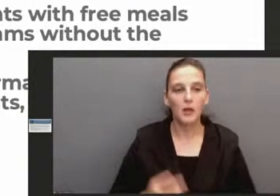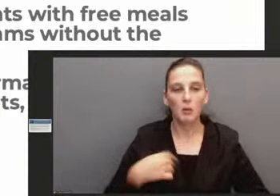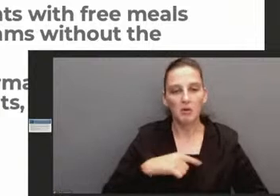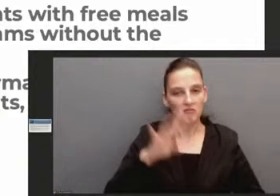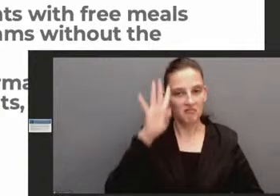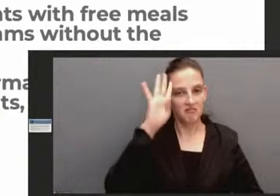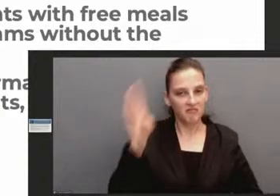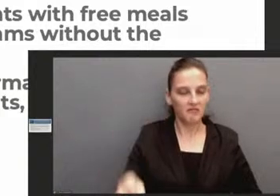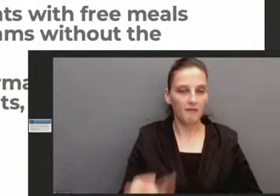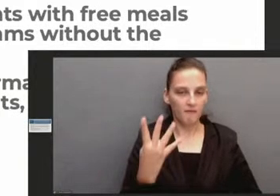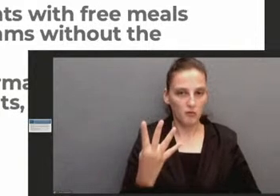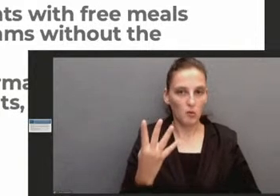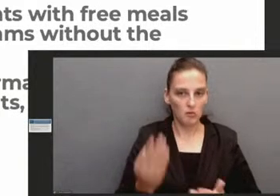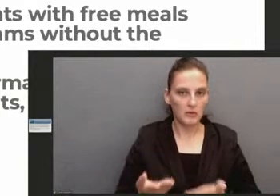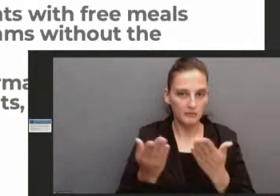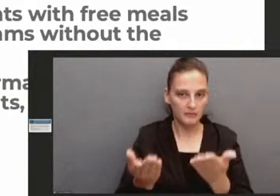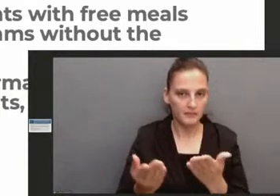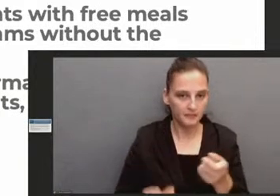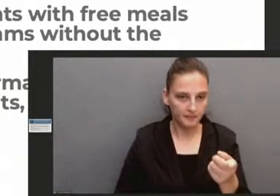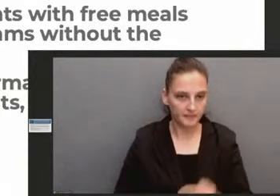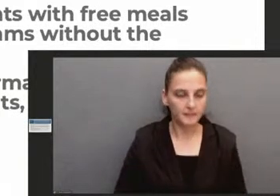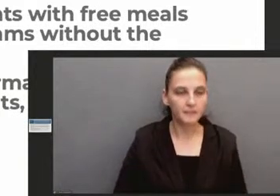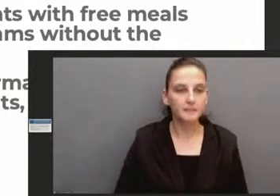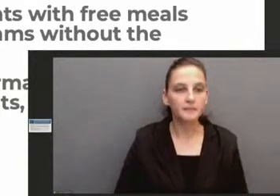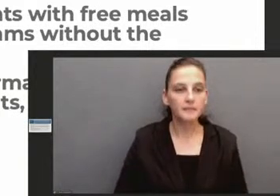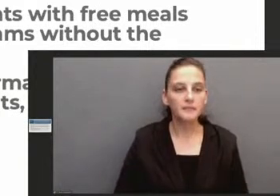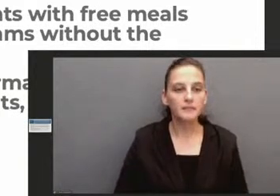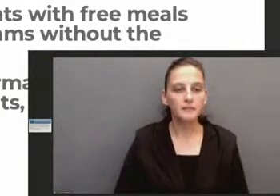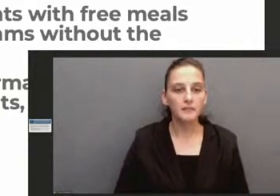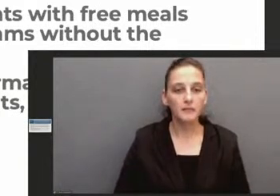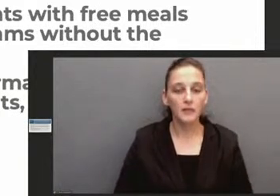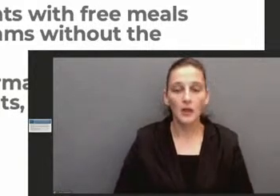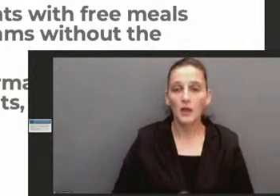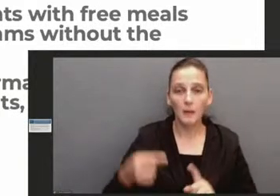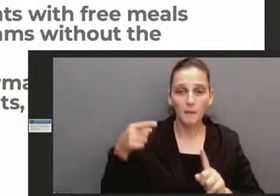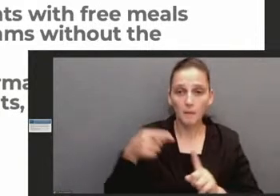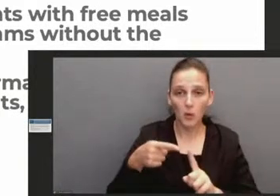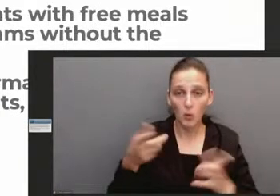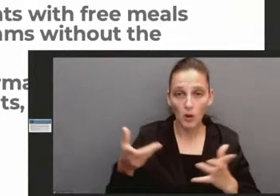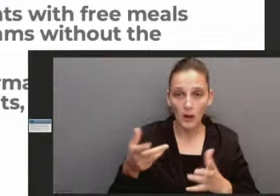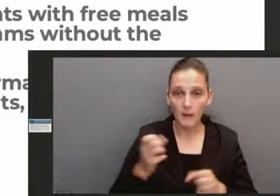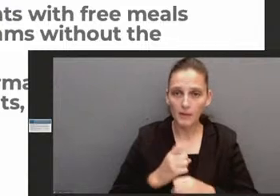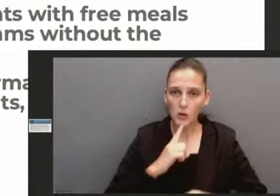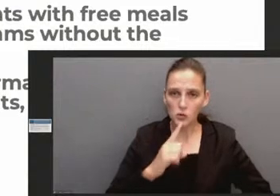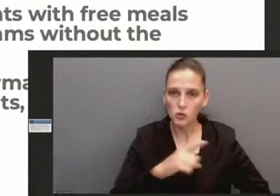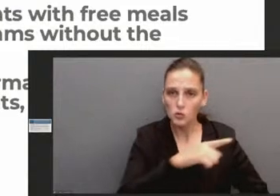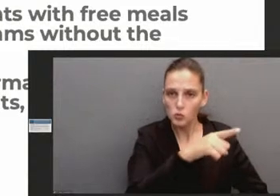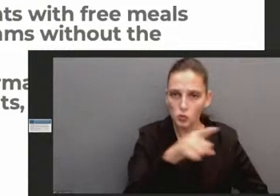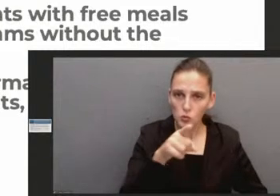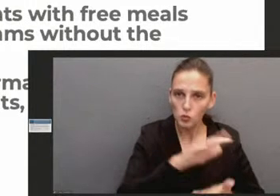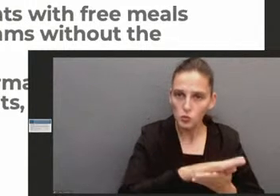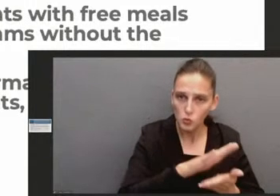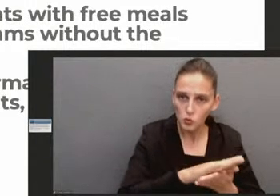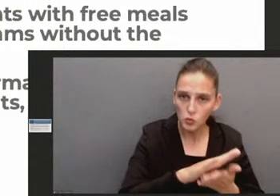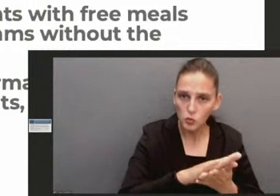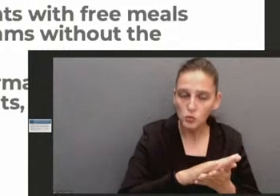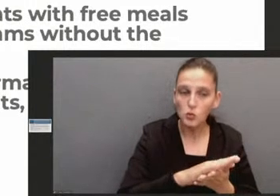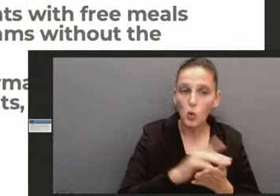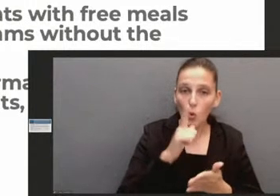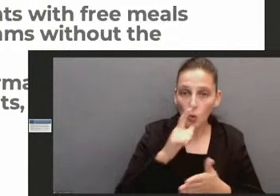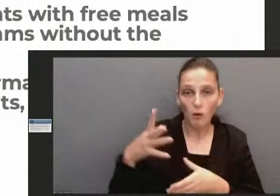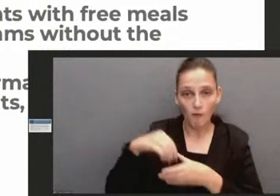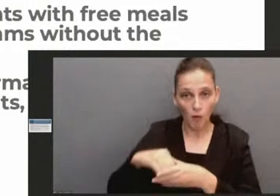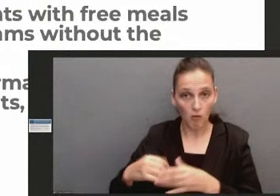recommendations here. And it's really trying to make sure that the eligible schools participate in existing